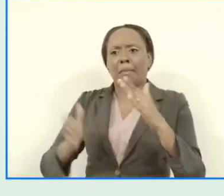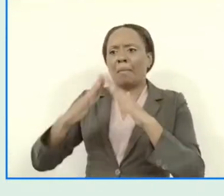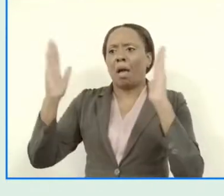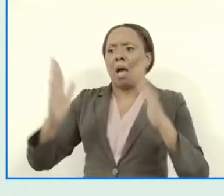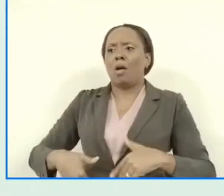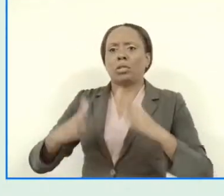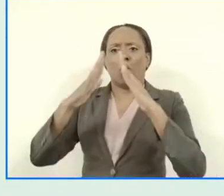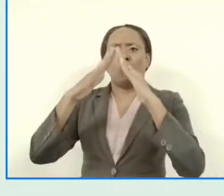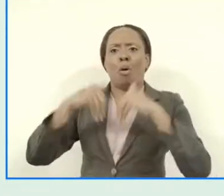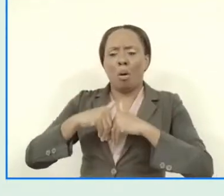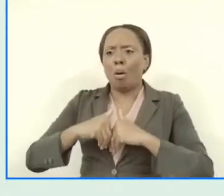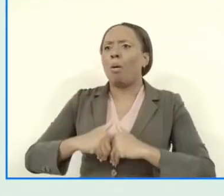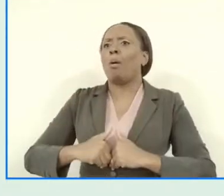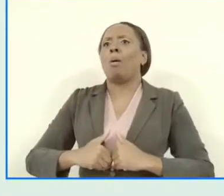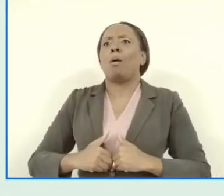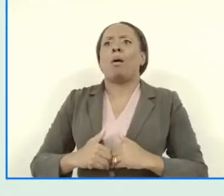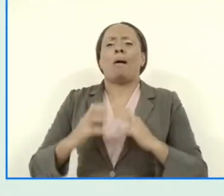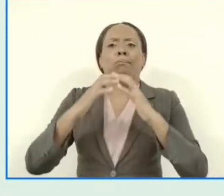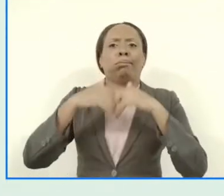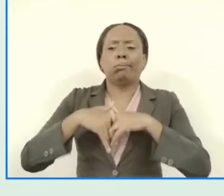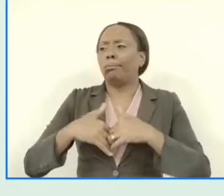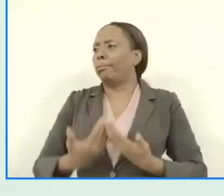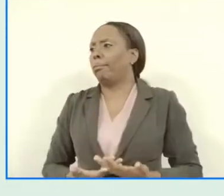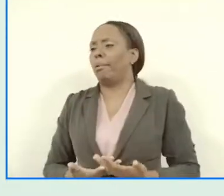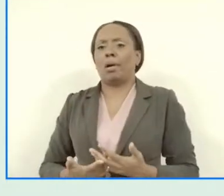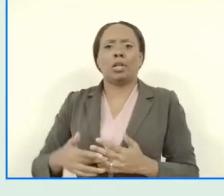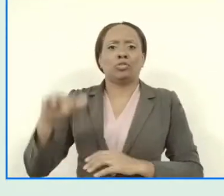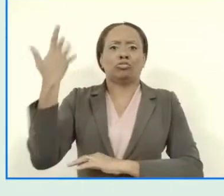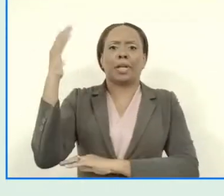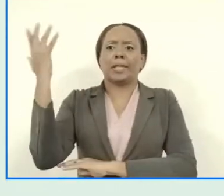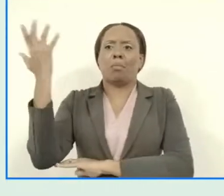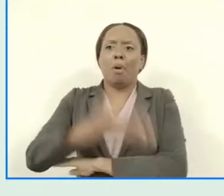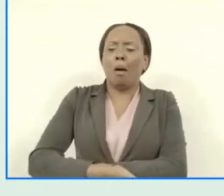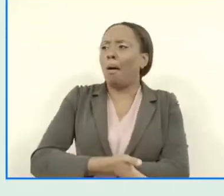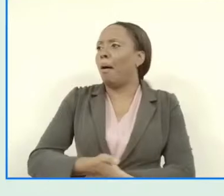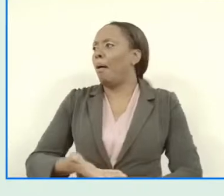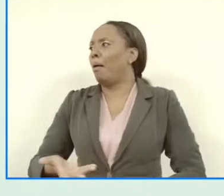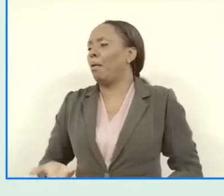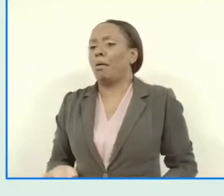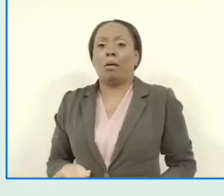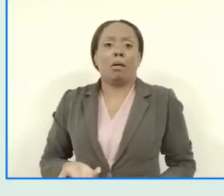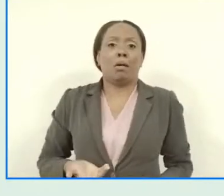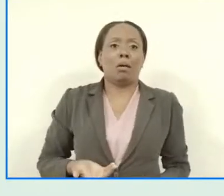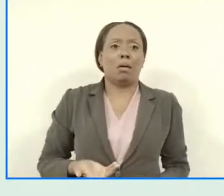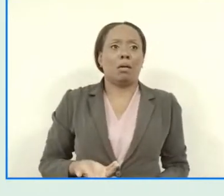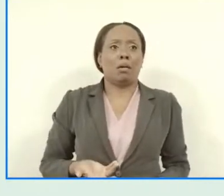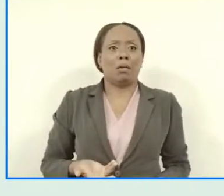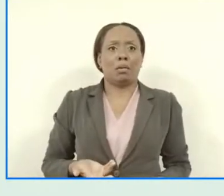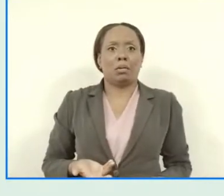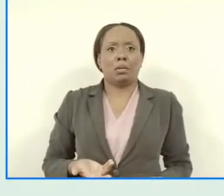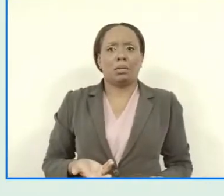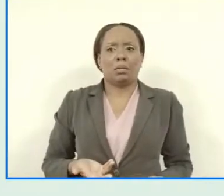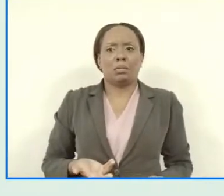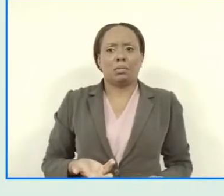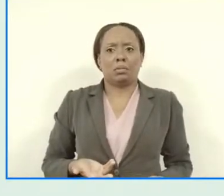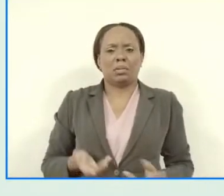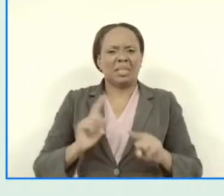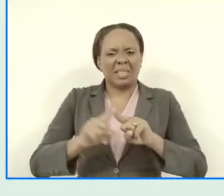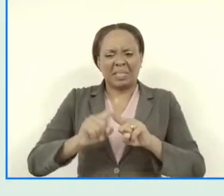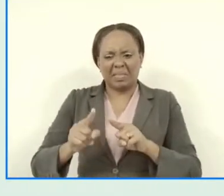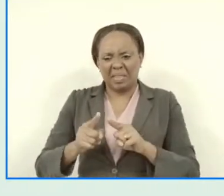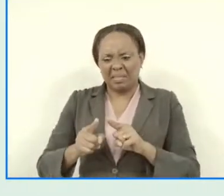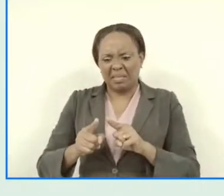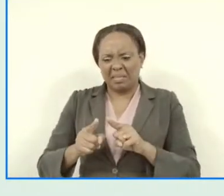all over the place. You would have seen trees down in the road. And I just want to thank all